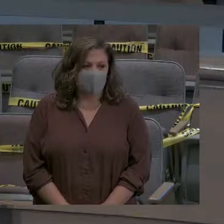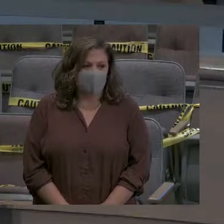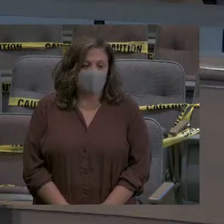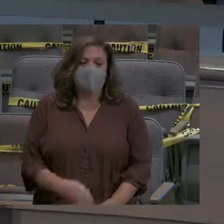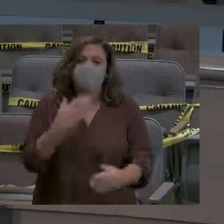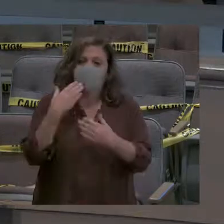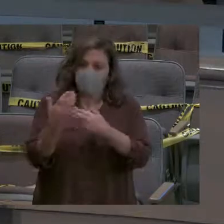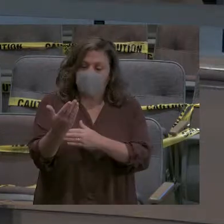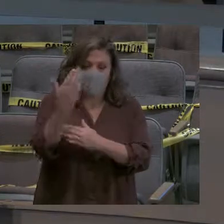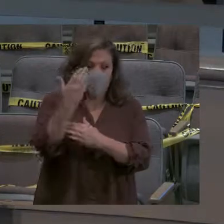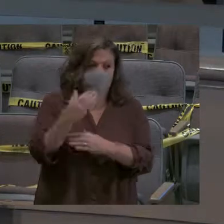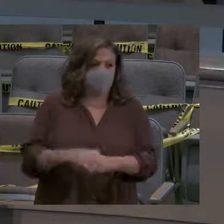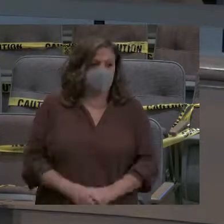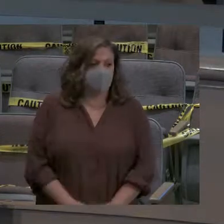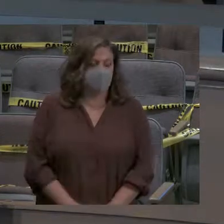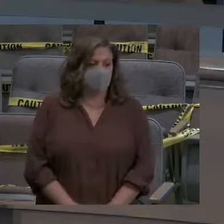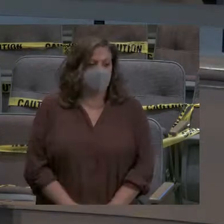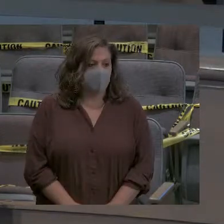Good morning.